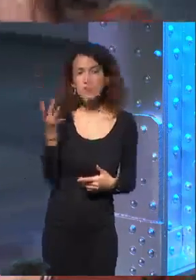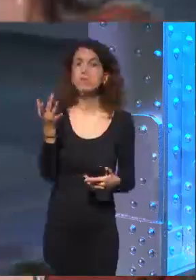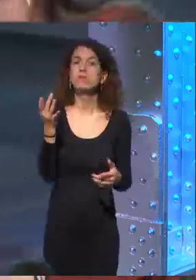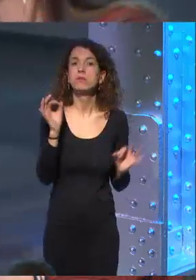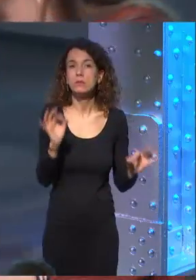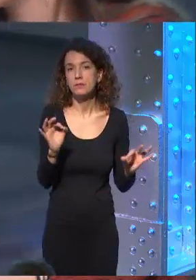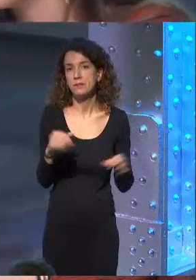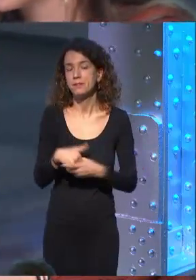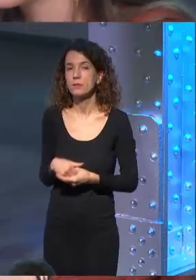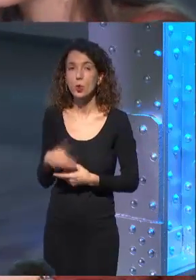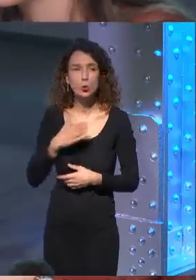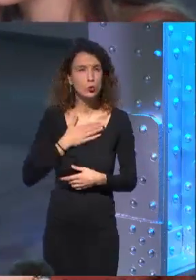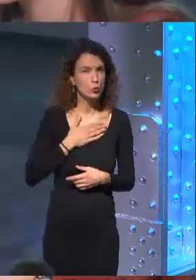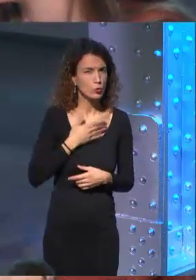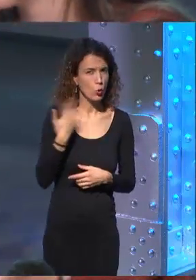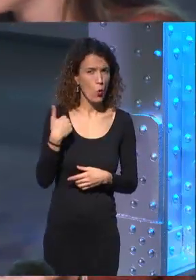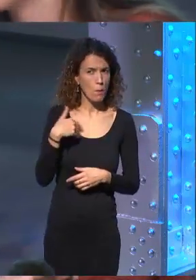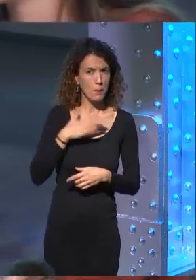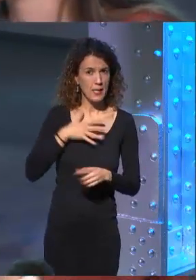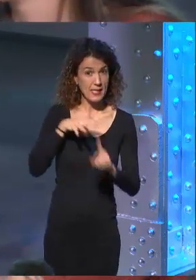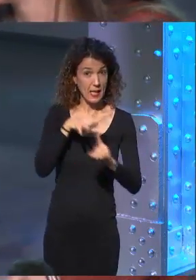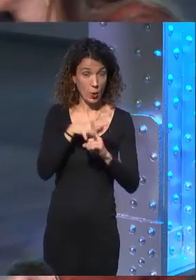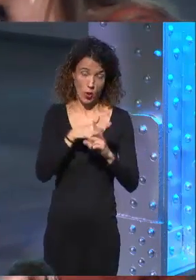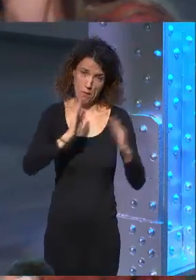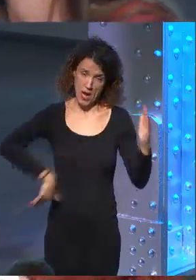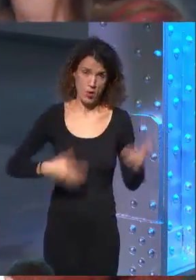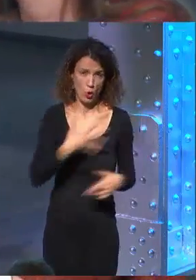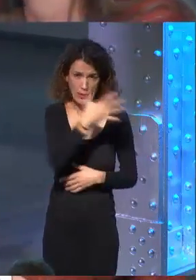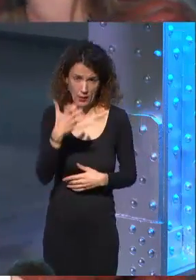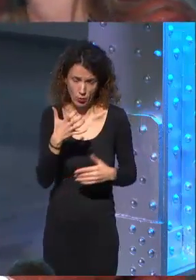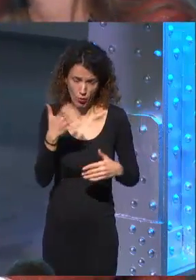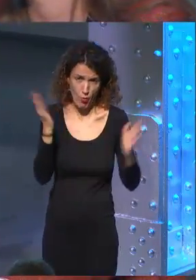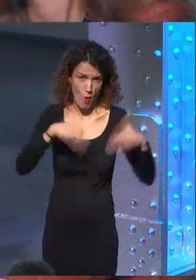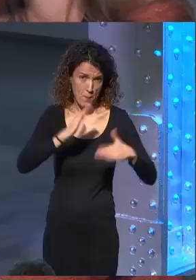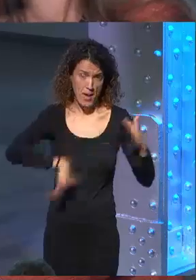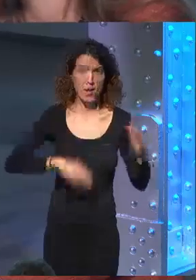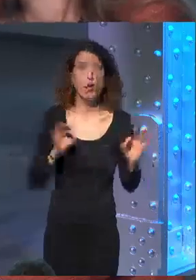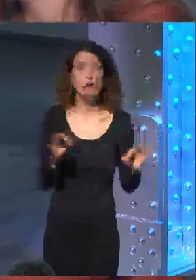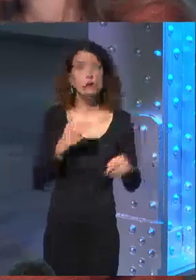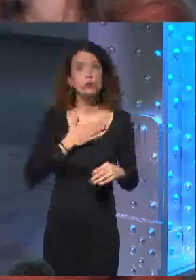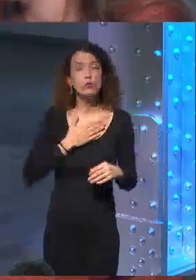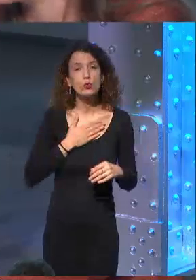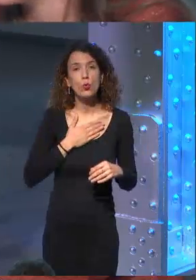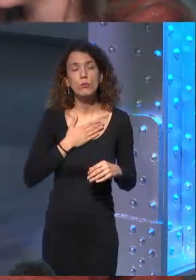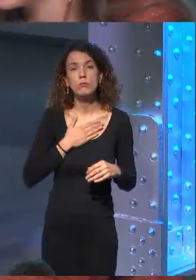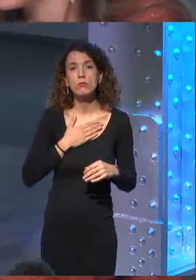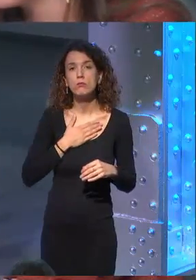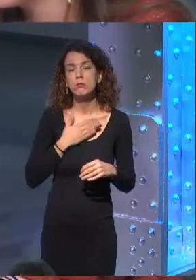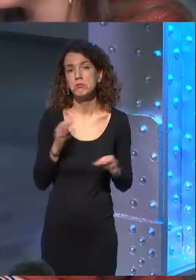different things, etc. So there are people that we don't know physically, of course. Out of my followers, I don't have so many followers. I don't have 500.